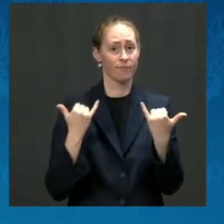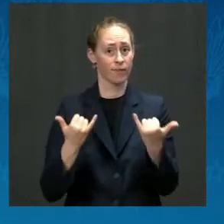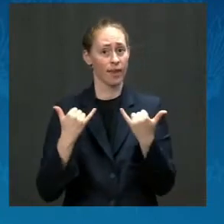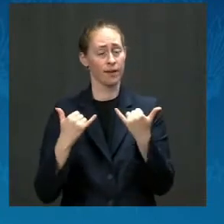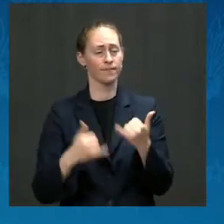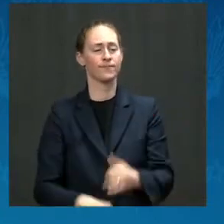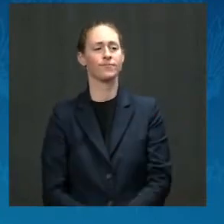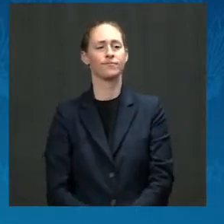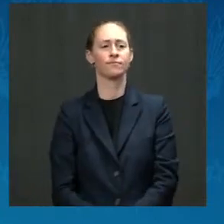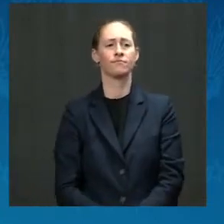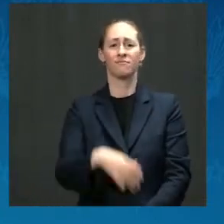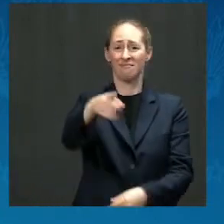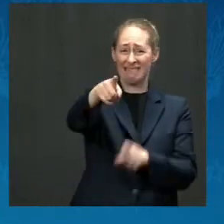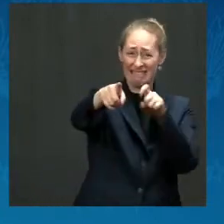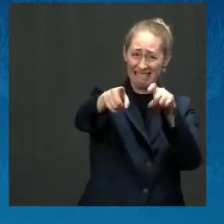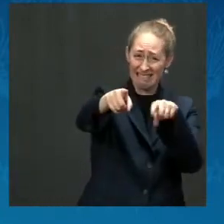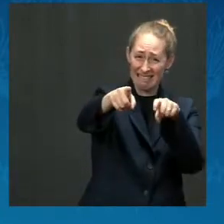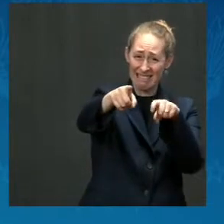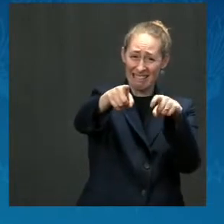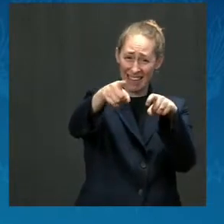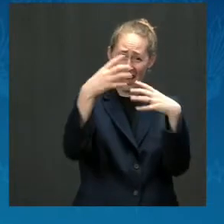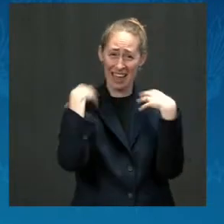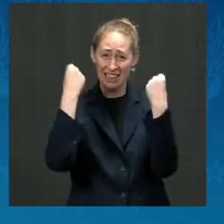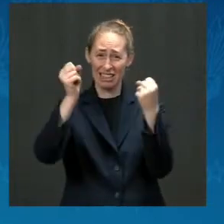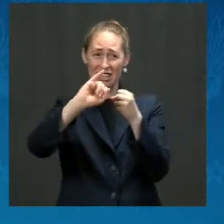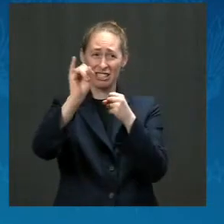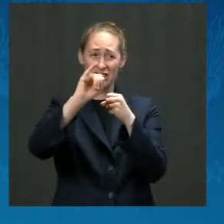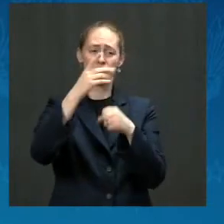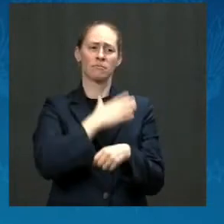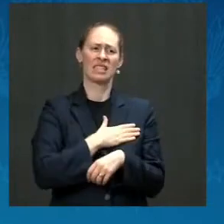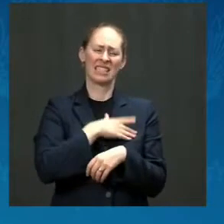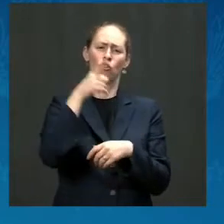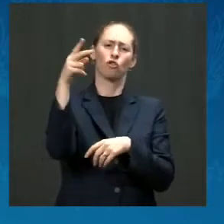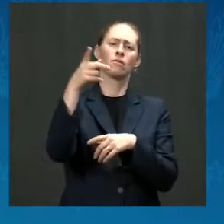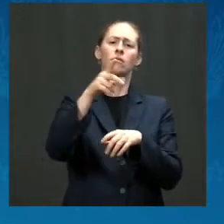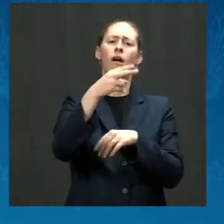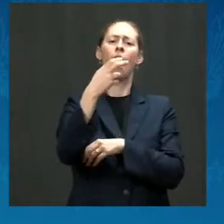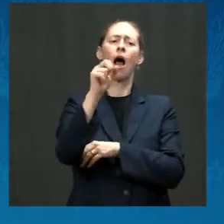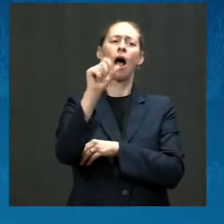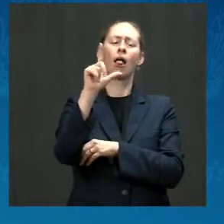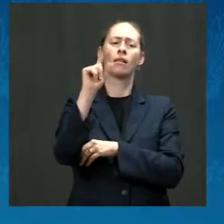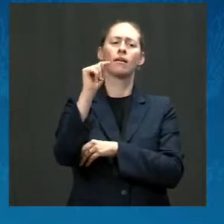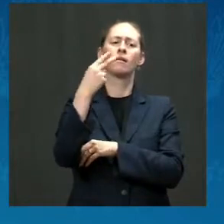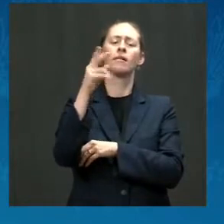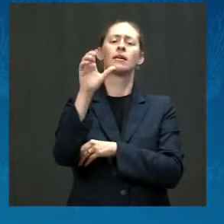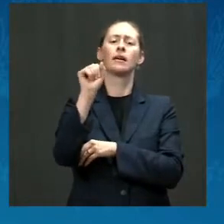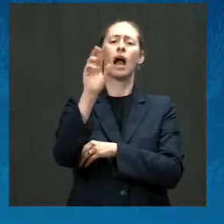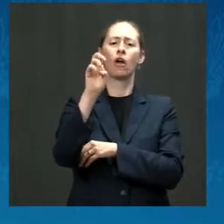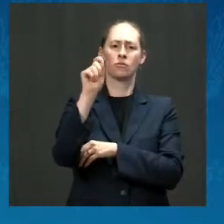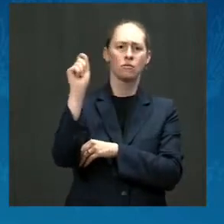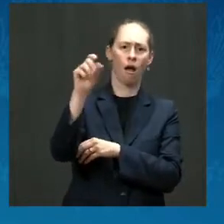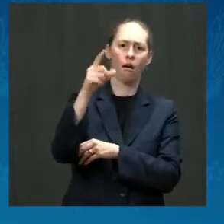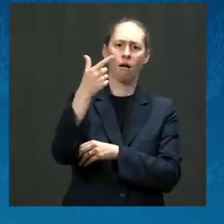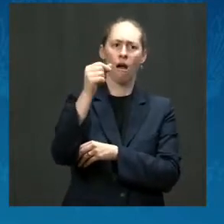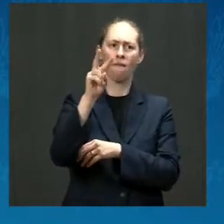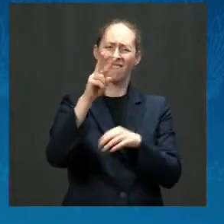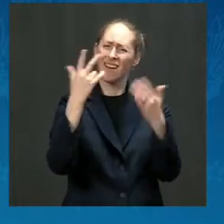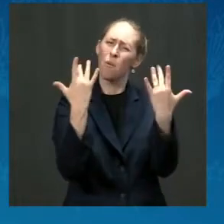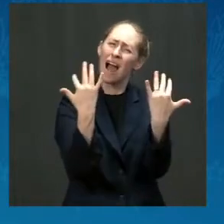health insurance, please visit healthcare.gov. Do not wait. Sign up today.